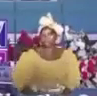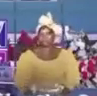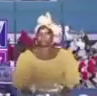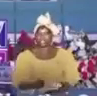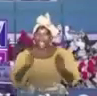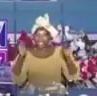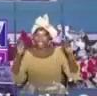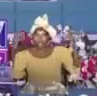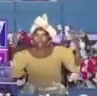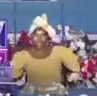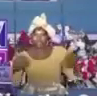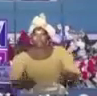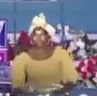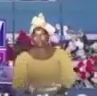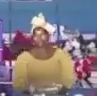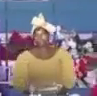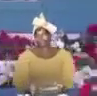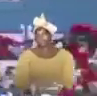Hallelujah.